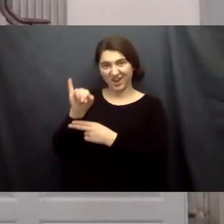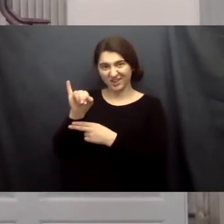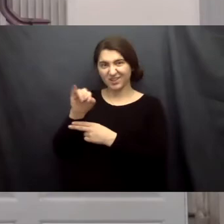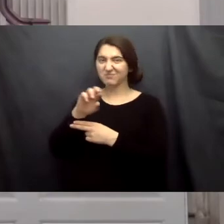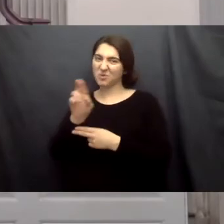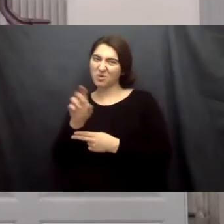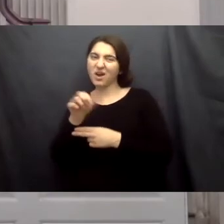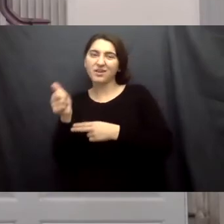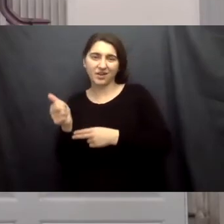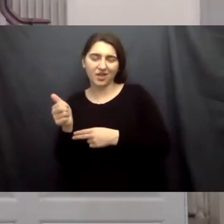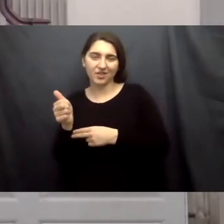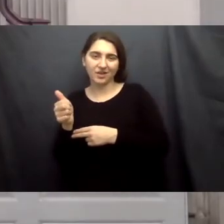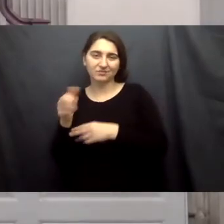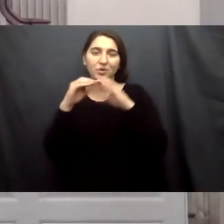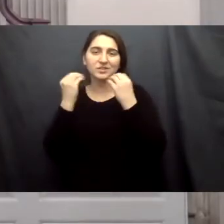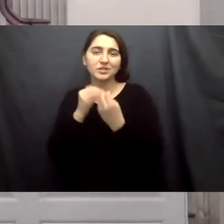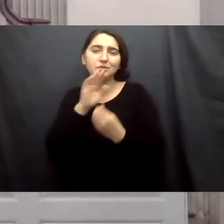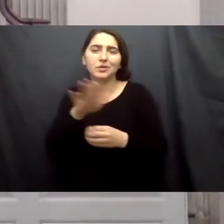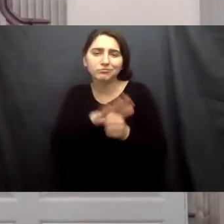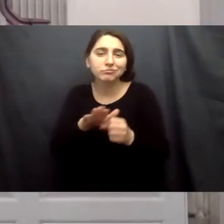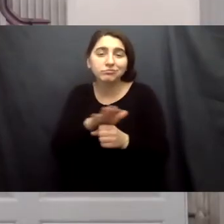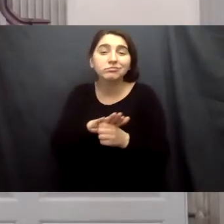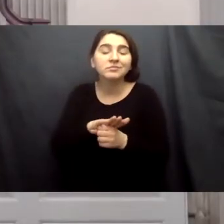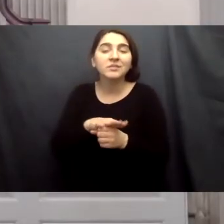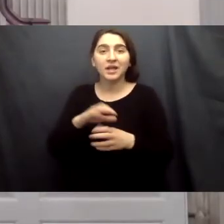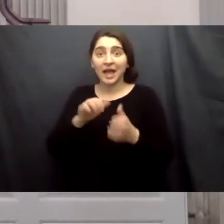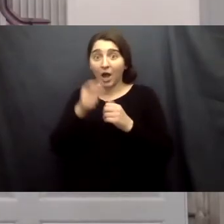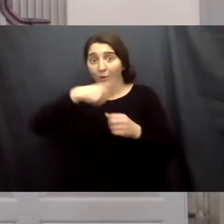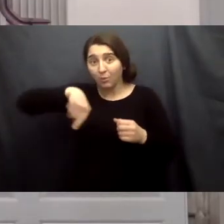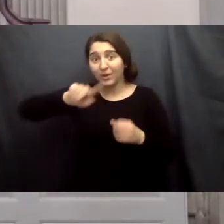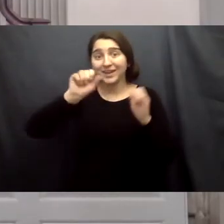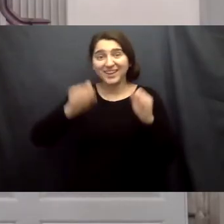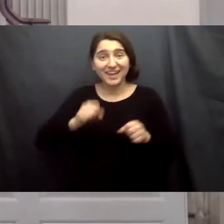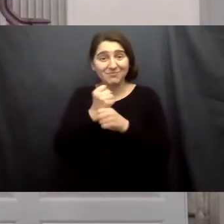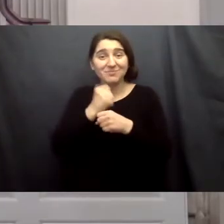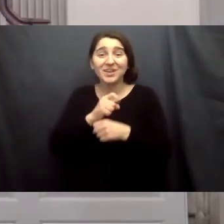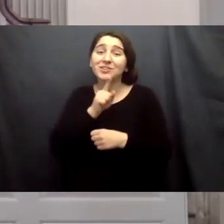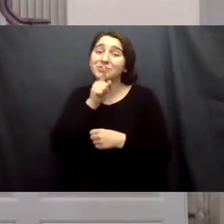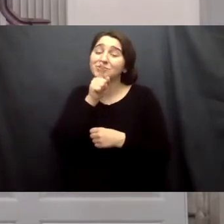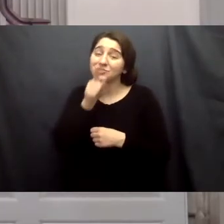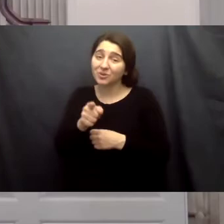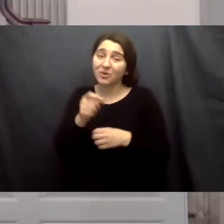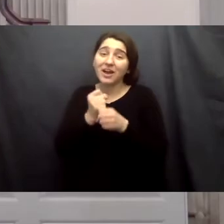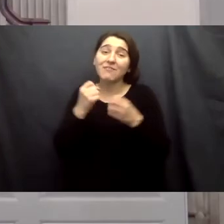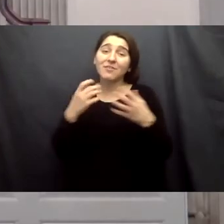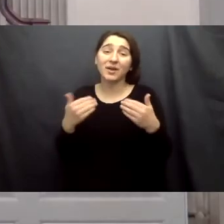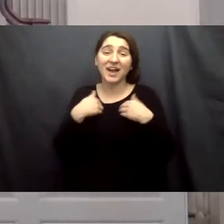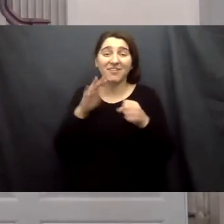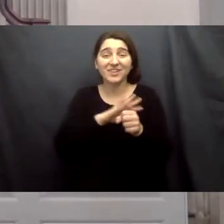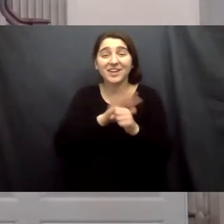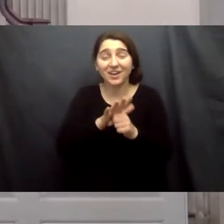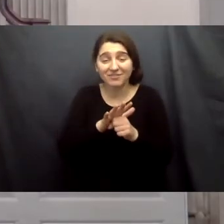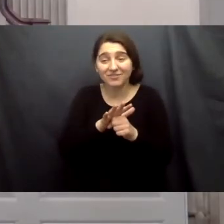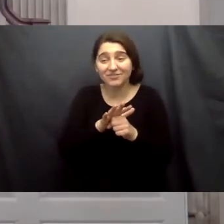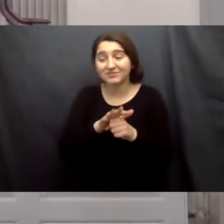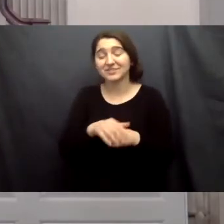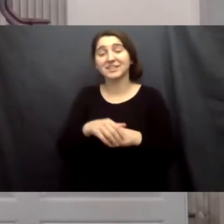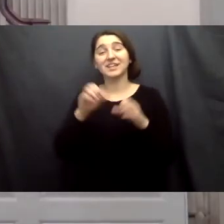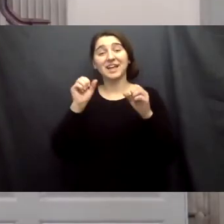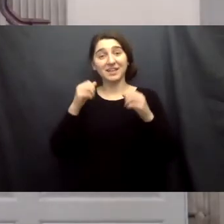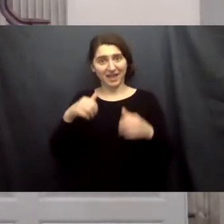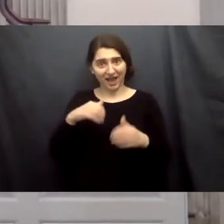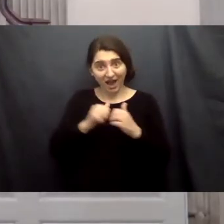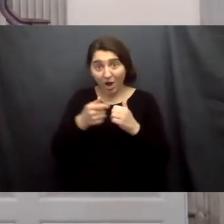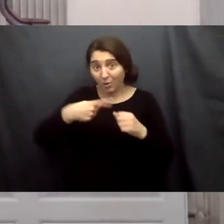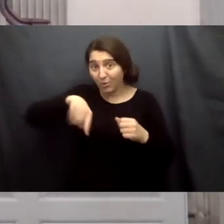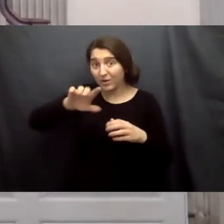another organization in your area. This is how we share this feast. This is how we live as the body of